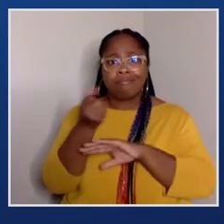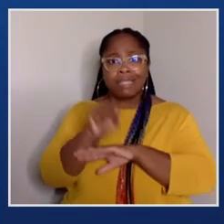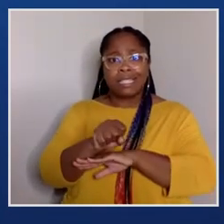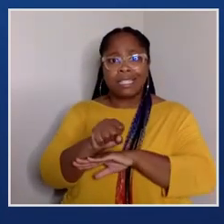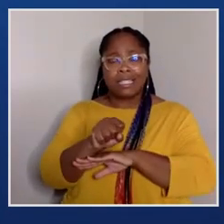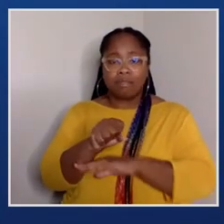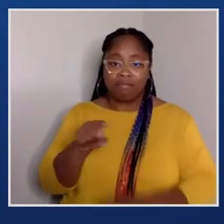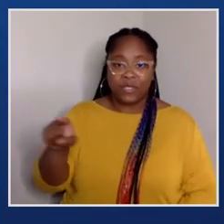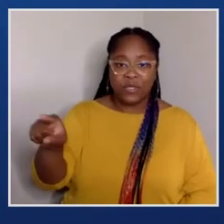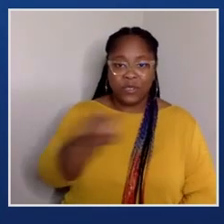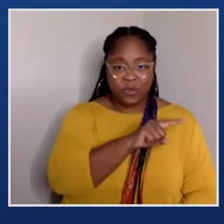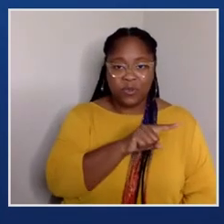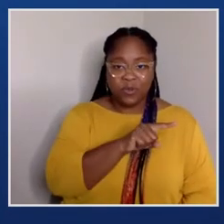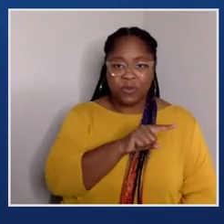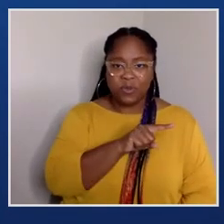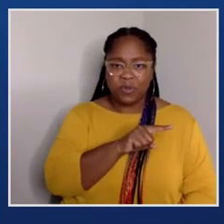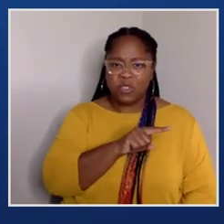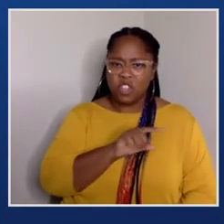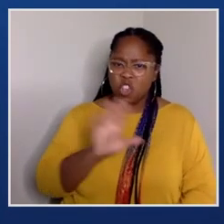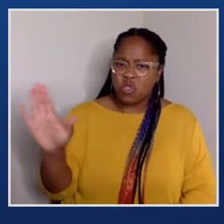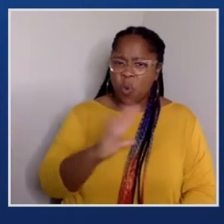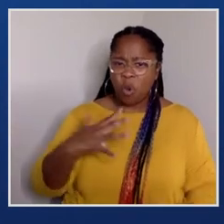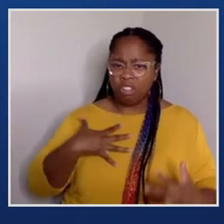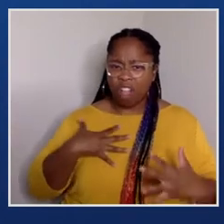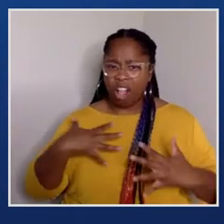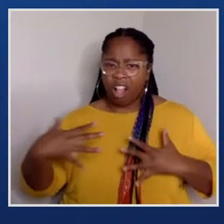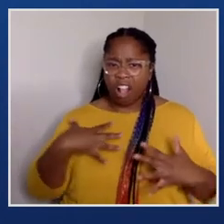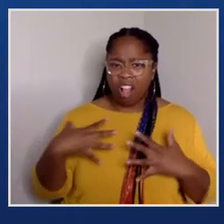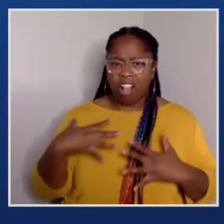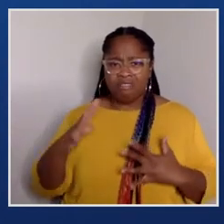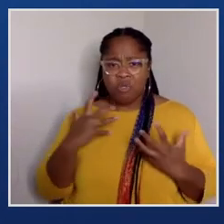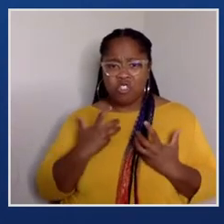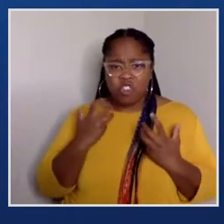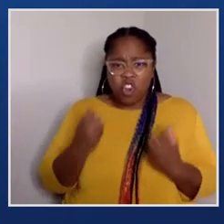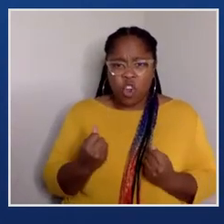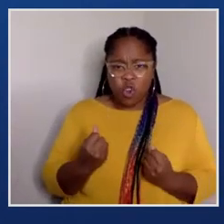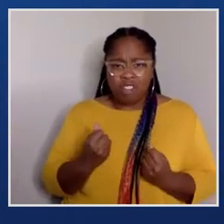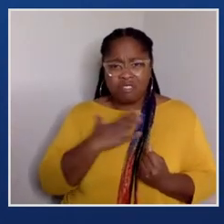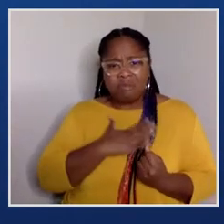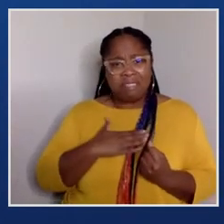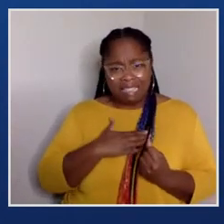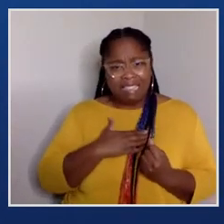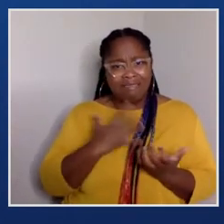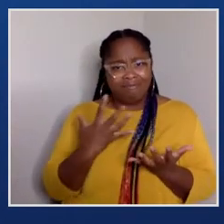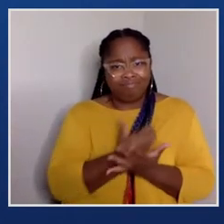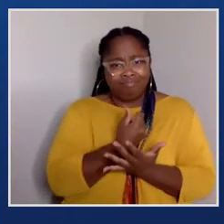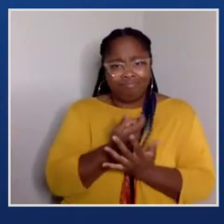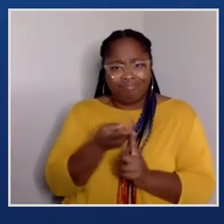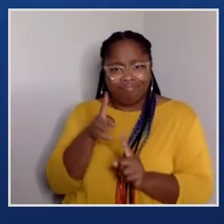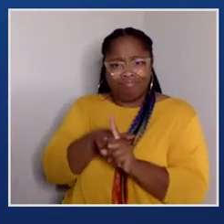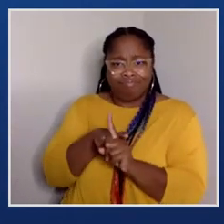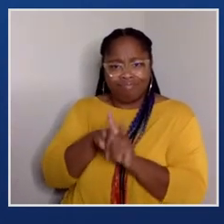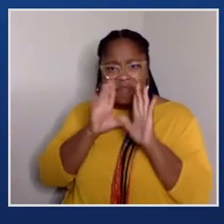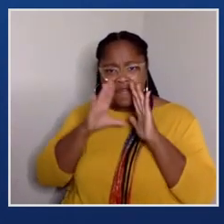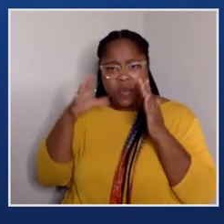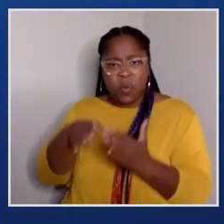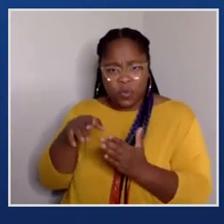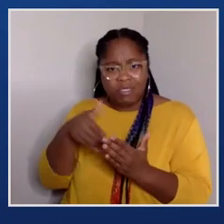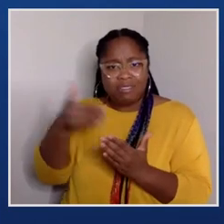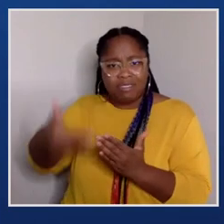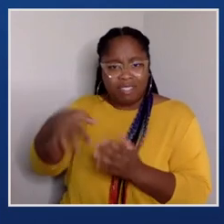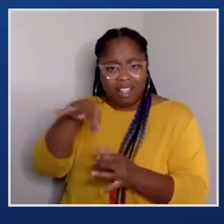Please channel that same energy and courage into this election. You will be